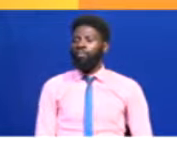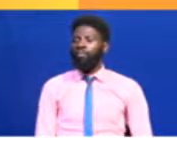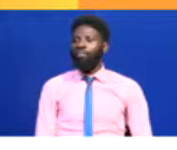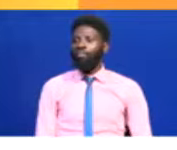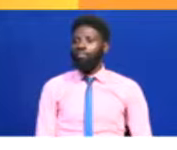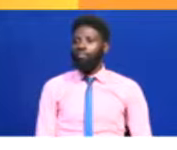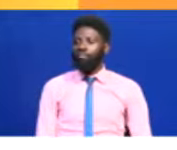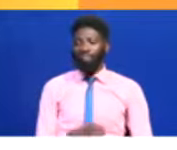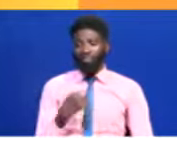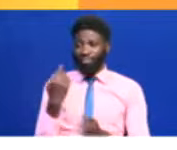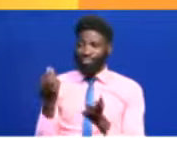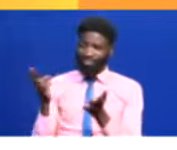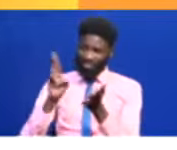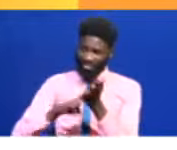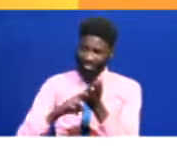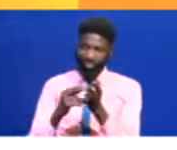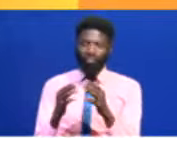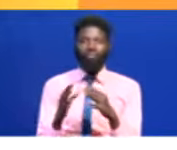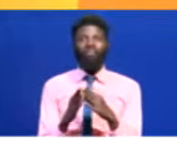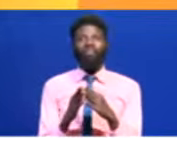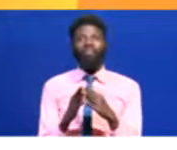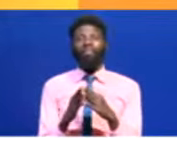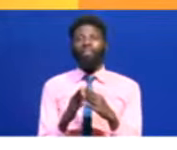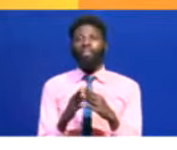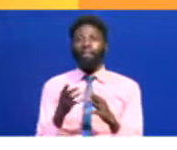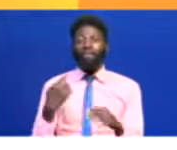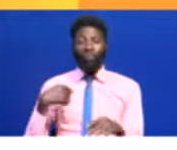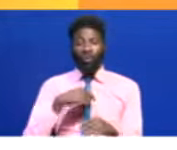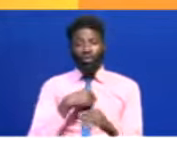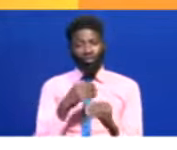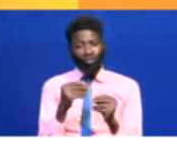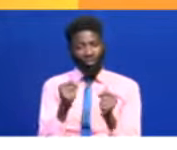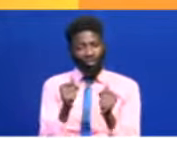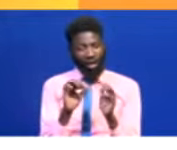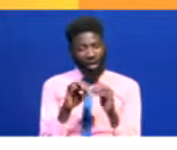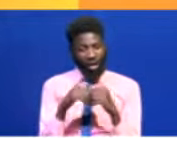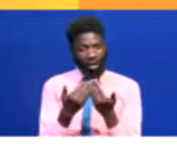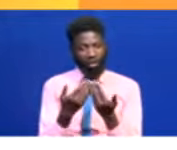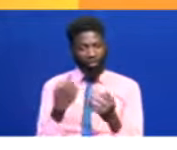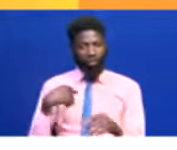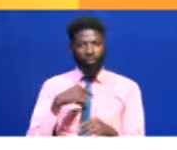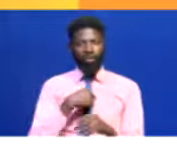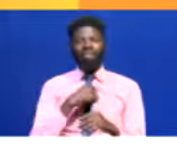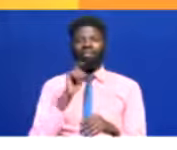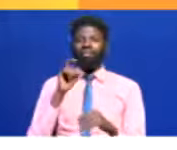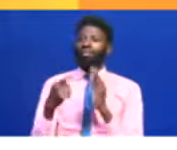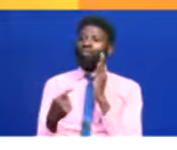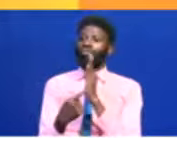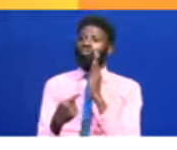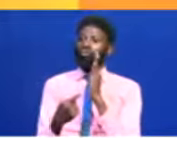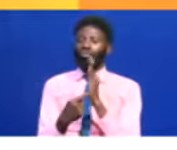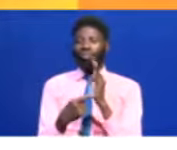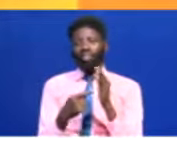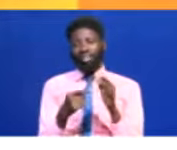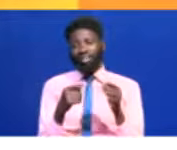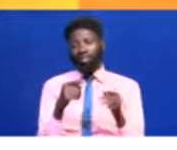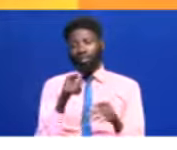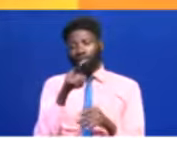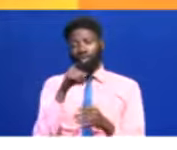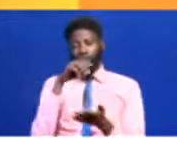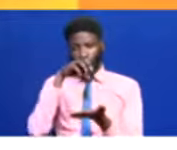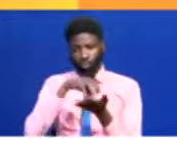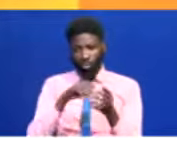I want to repeat it again, Regina, that for us to cure that, we got digital. So in such cases, we call the